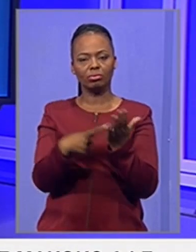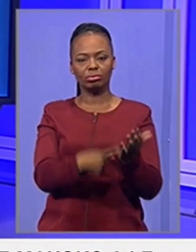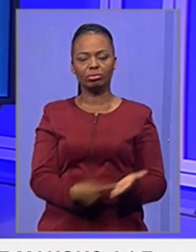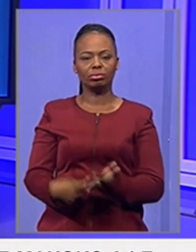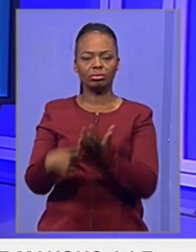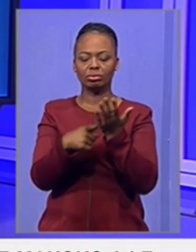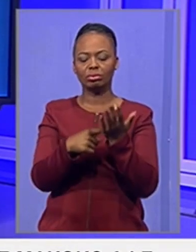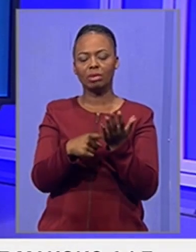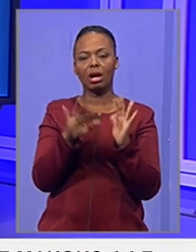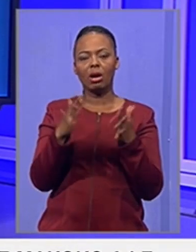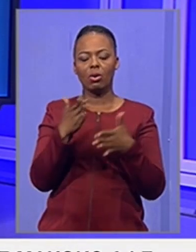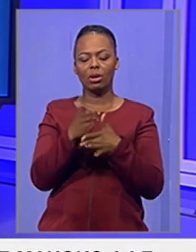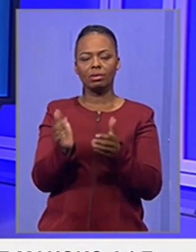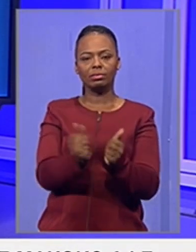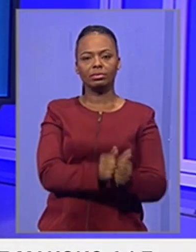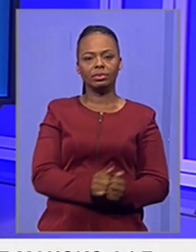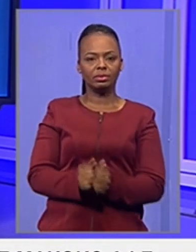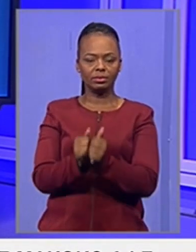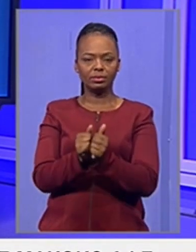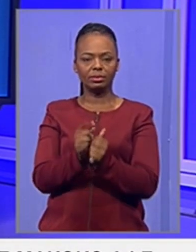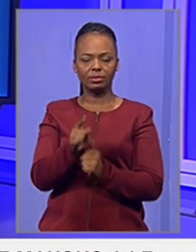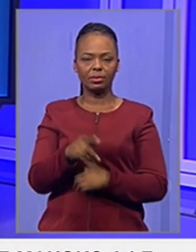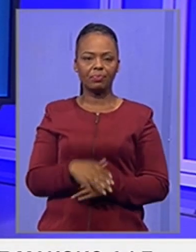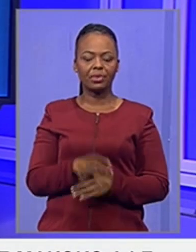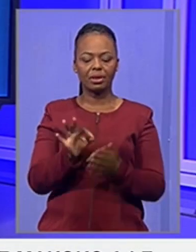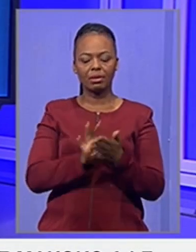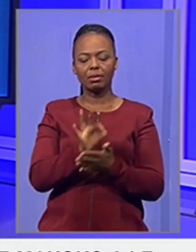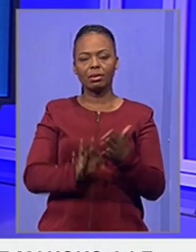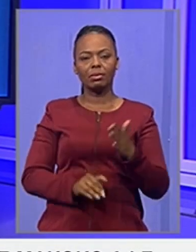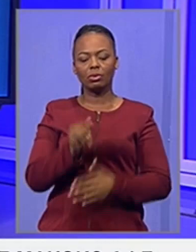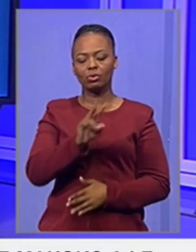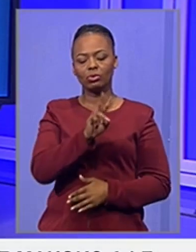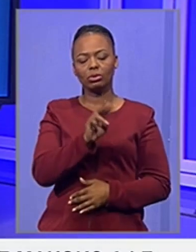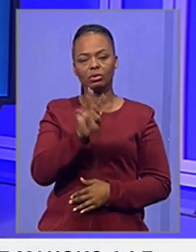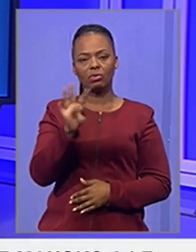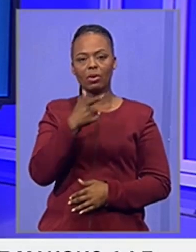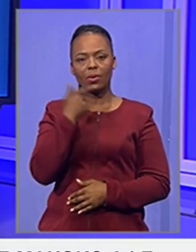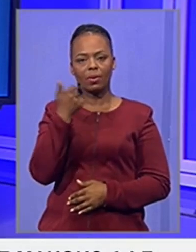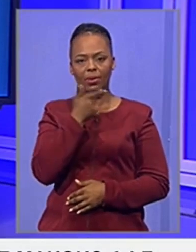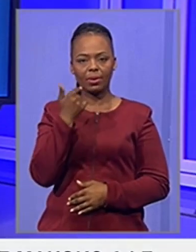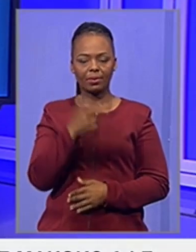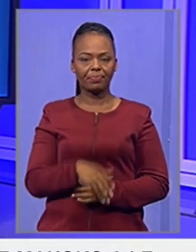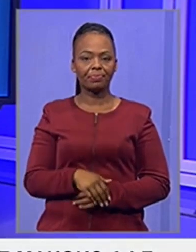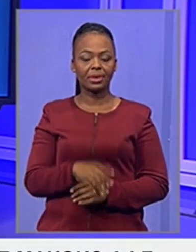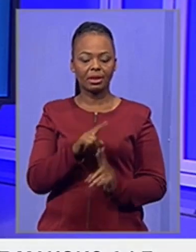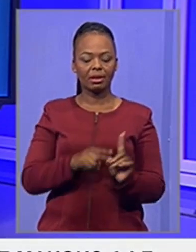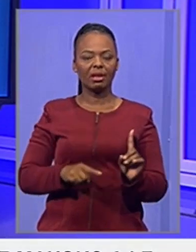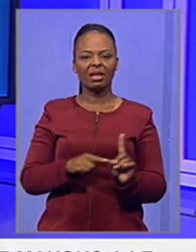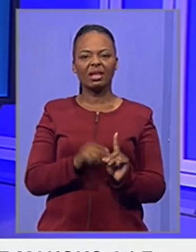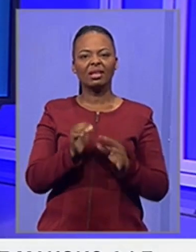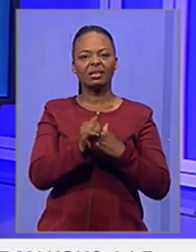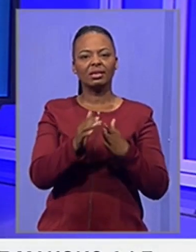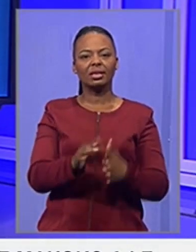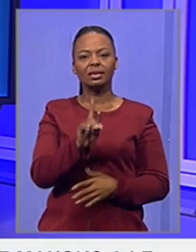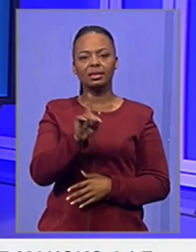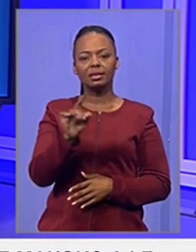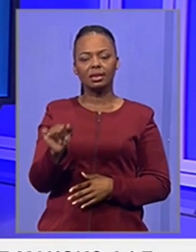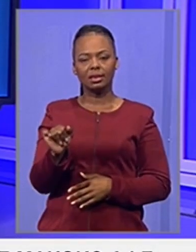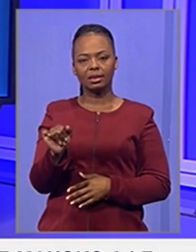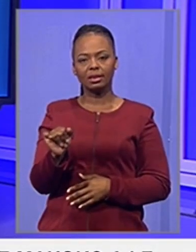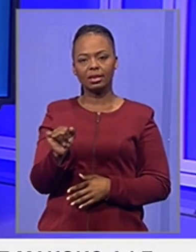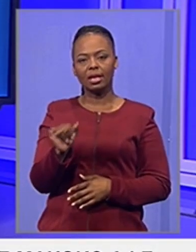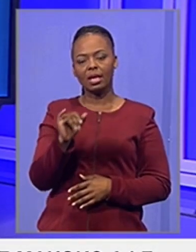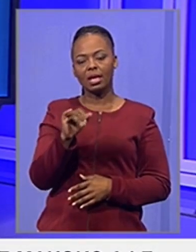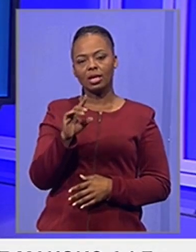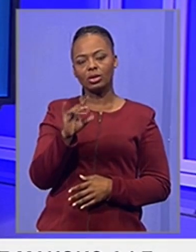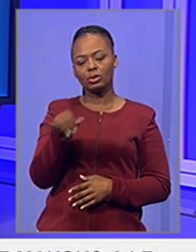go dirisana mmogo jaaka ditlhopho tsa 2024 di atumela. Moeteledipele wa lekoko John Steenhuisen a